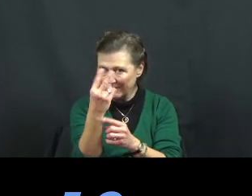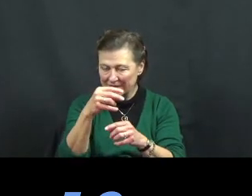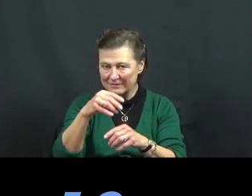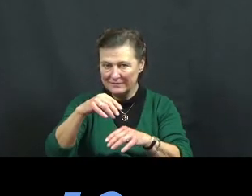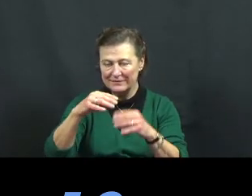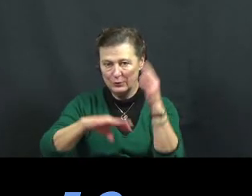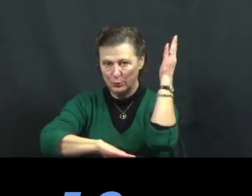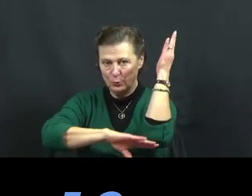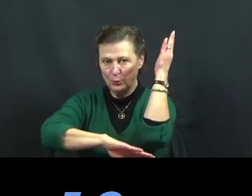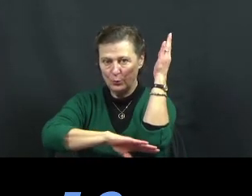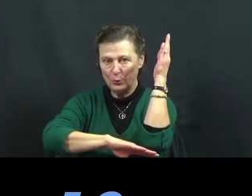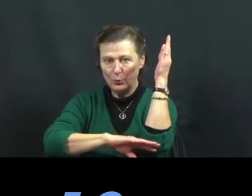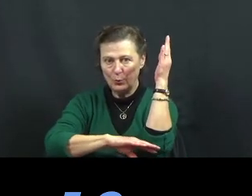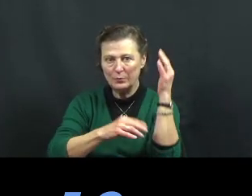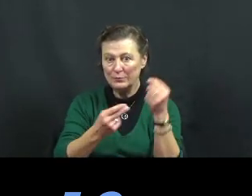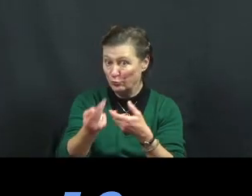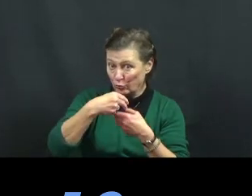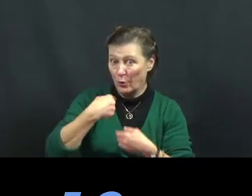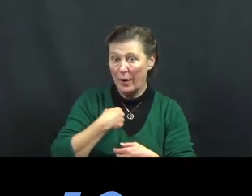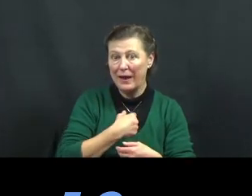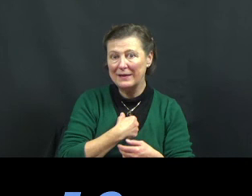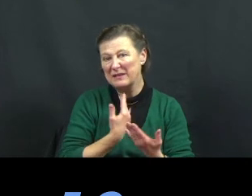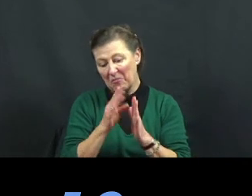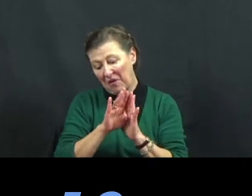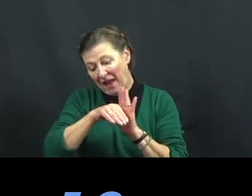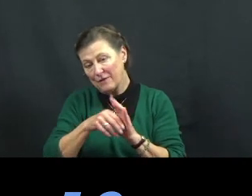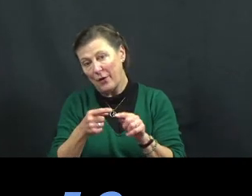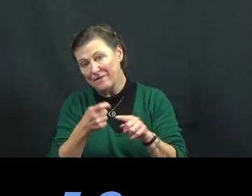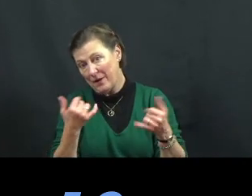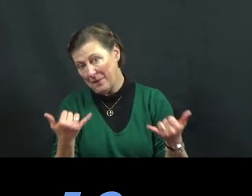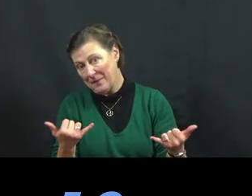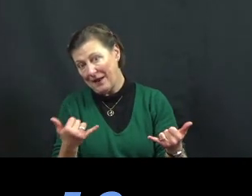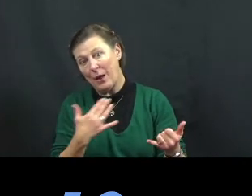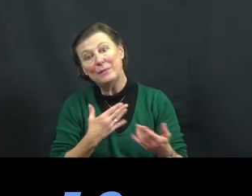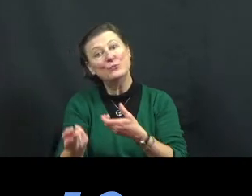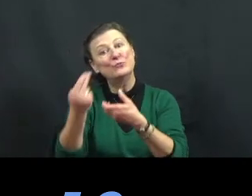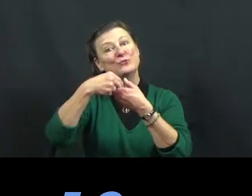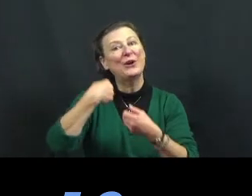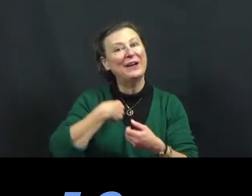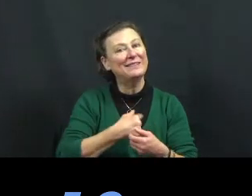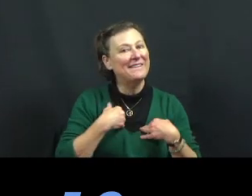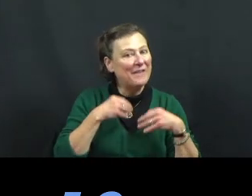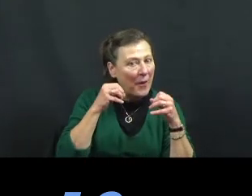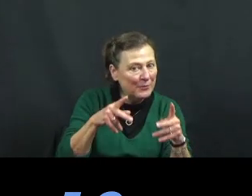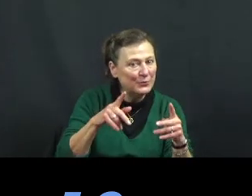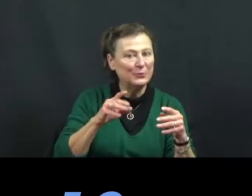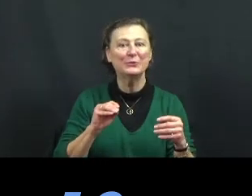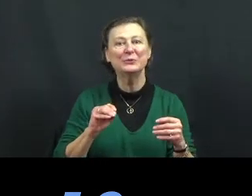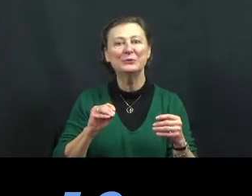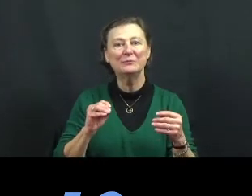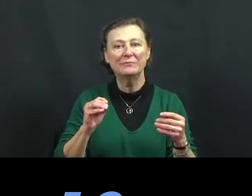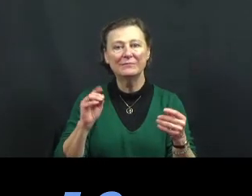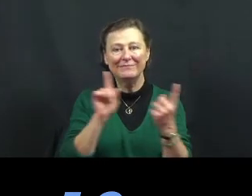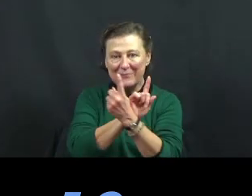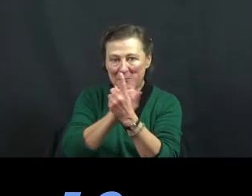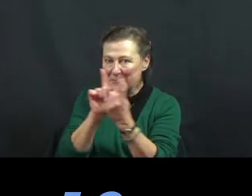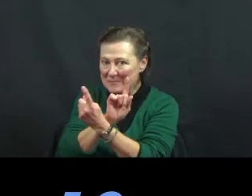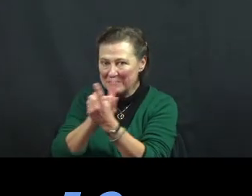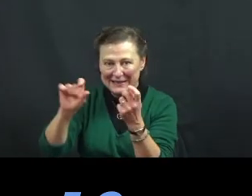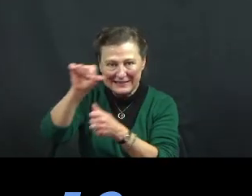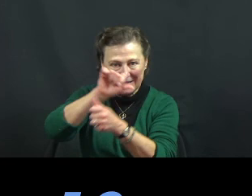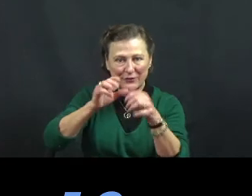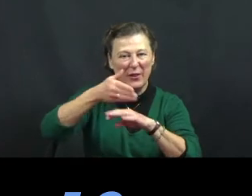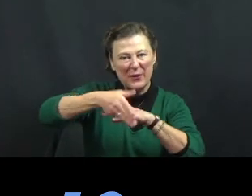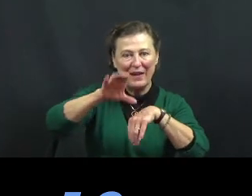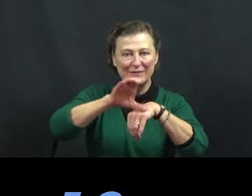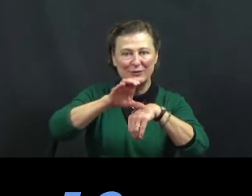a little less than a half an hour from now. So please do join us so you do have an opportunity to greet one another after the service